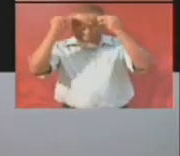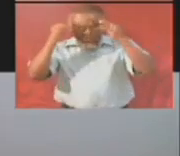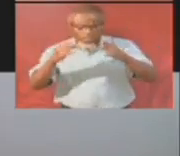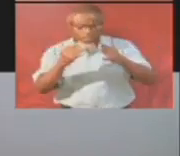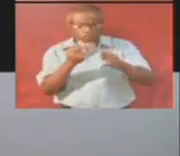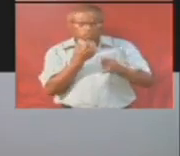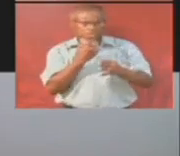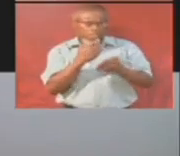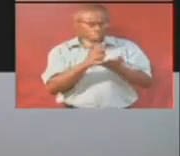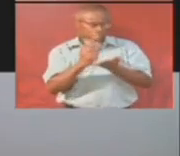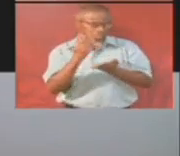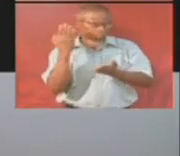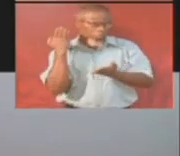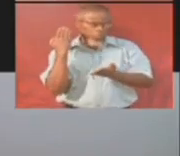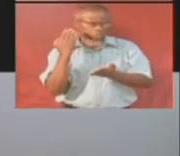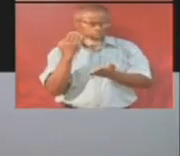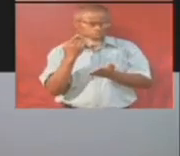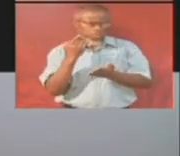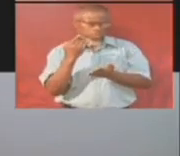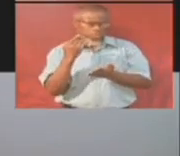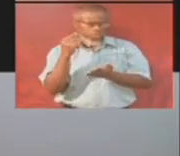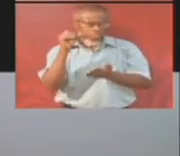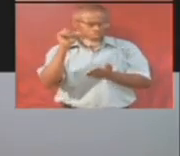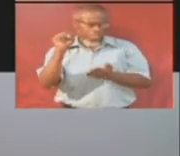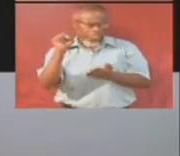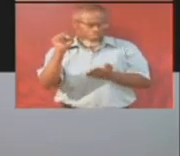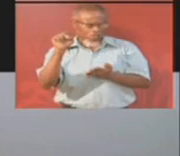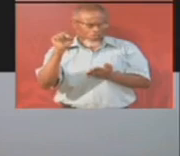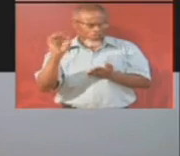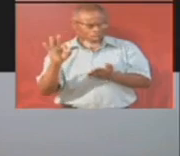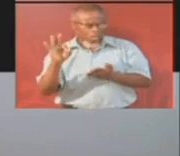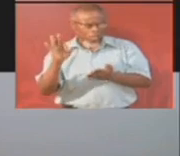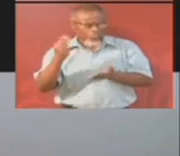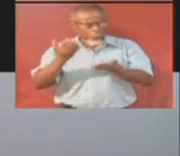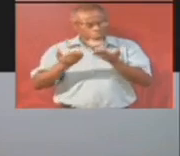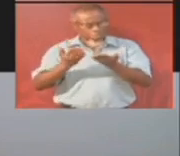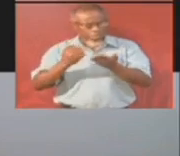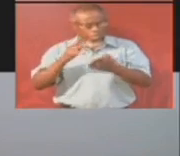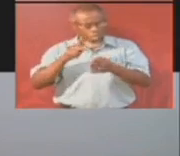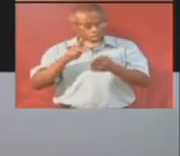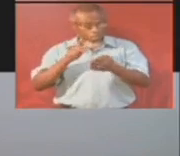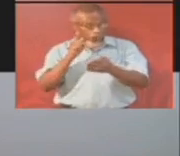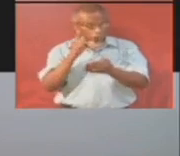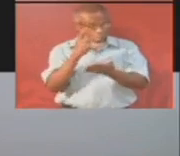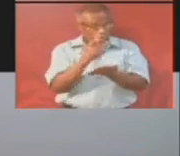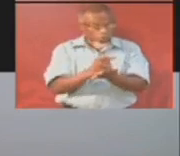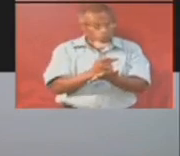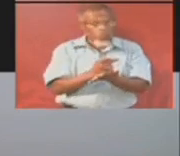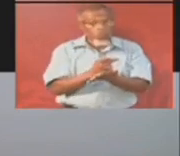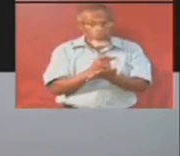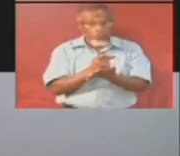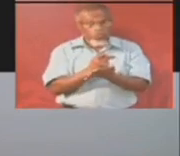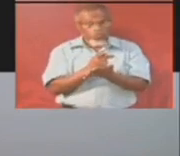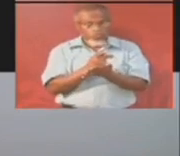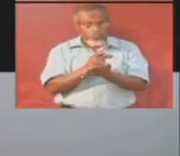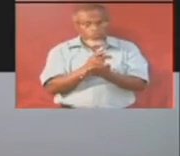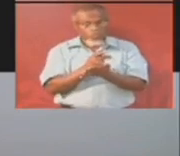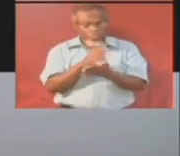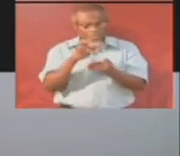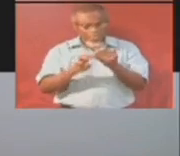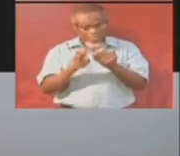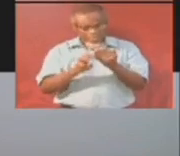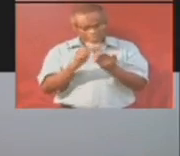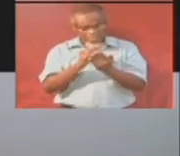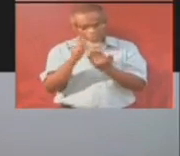said that Sinopharm is supposed to be approved by the end of April. Do you have any updates on that? And how